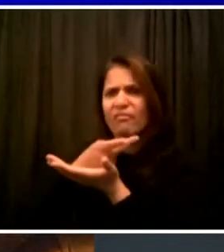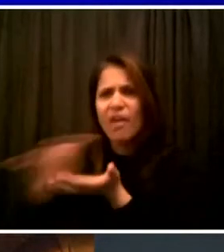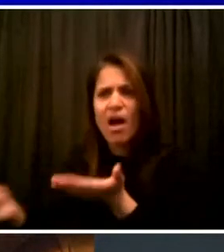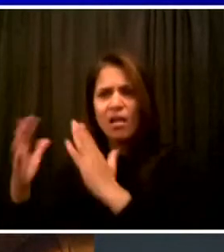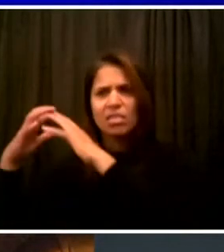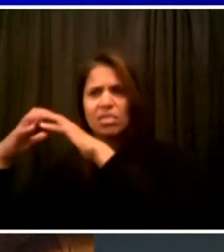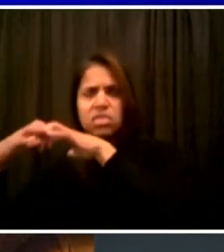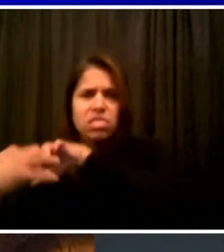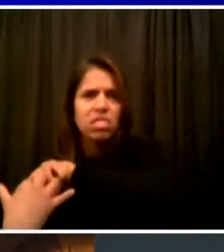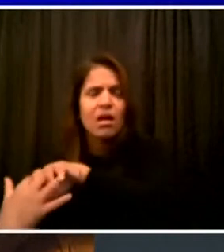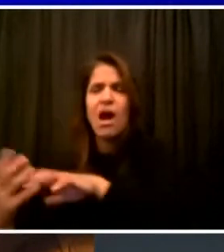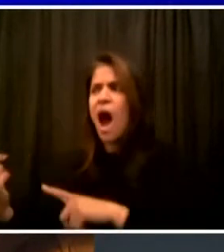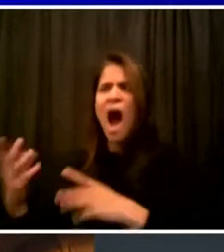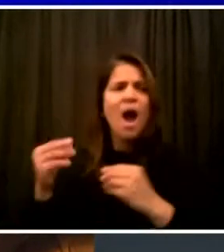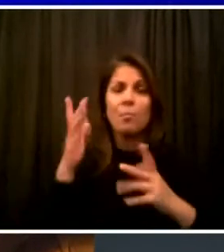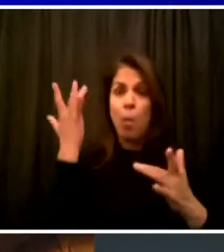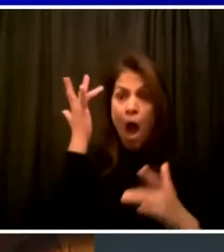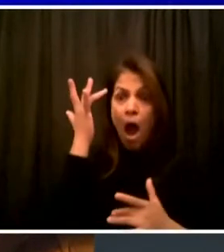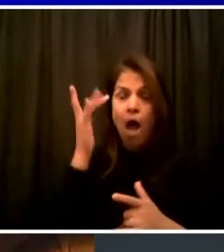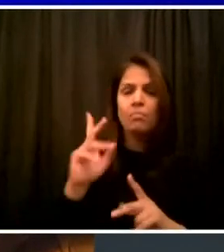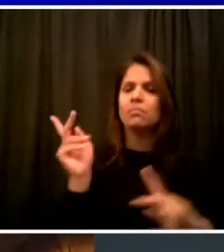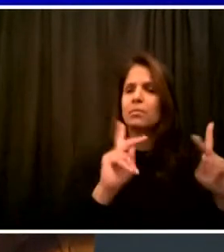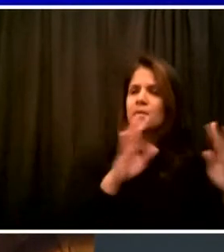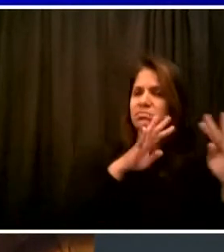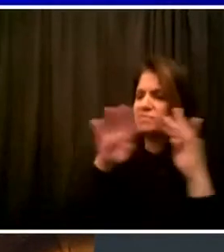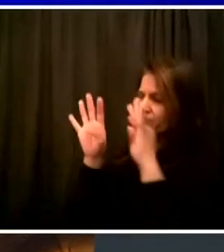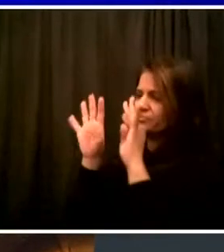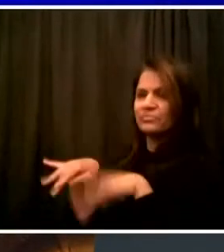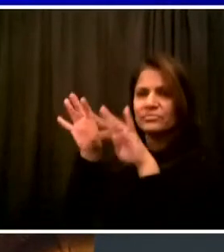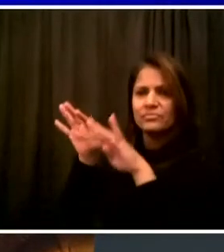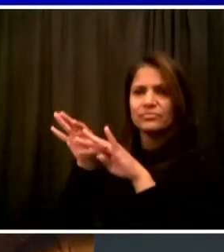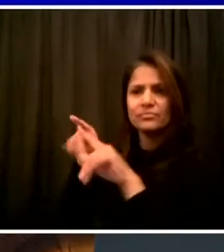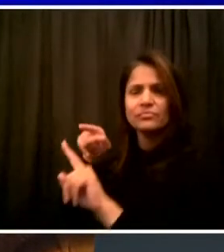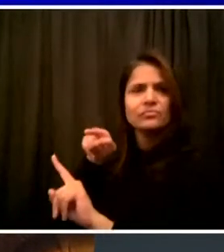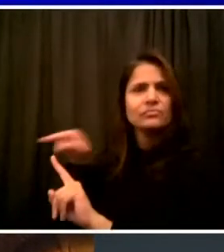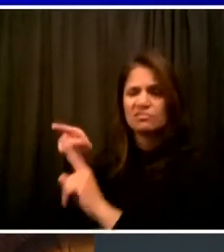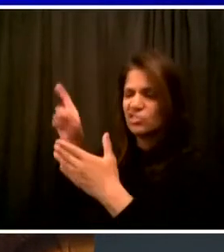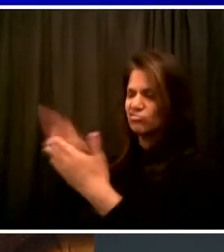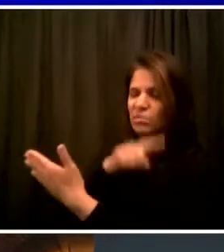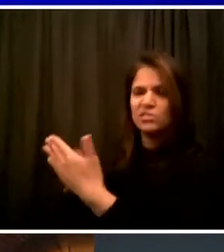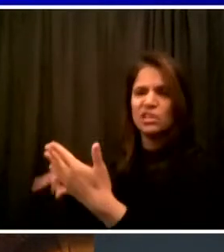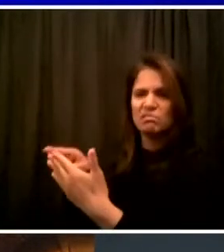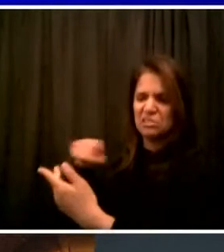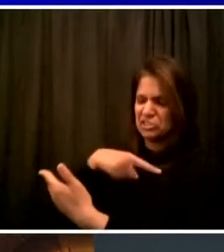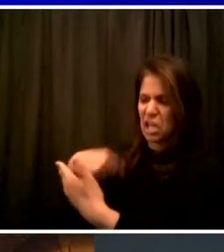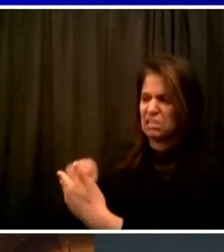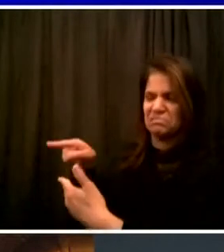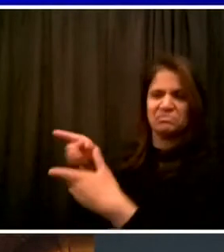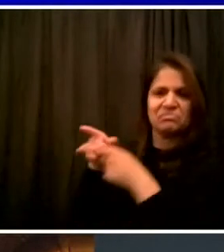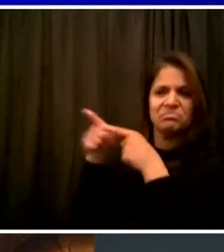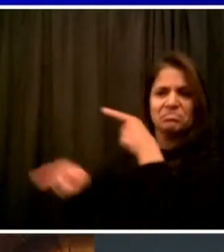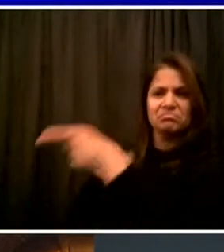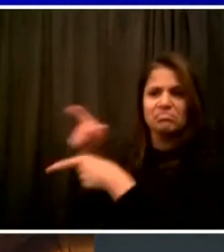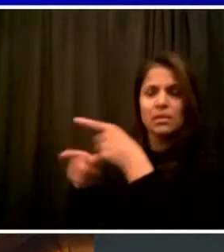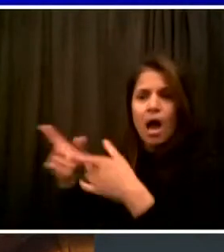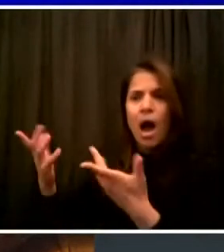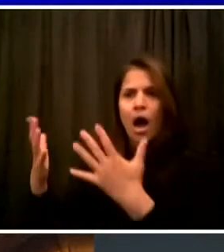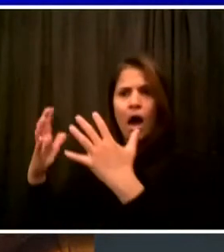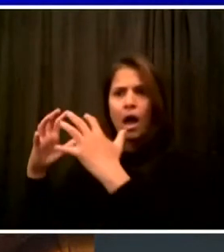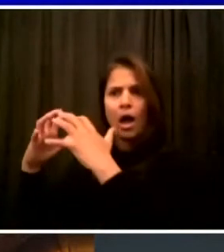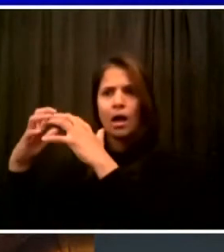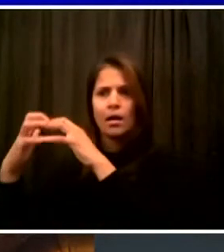over New York City, then suffered discrimination, and then saw their business fall away because of